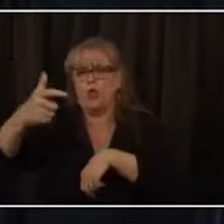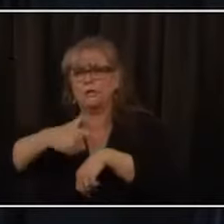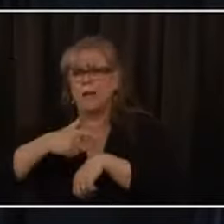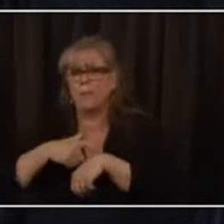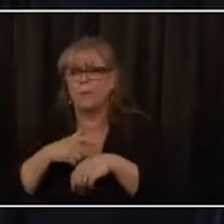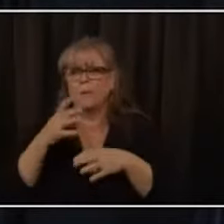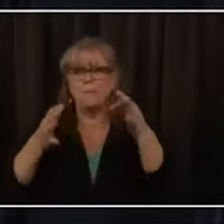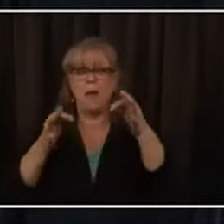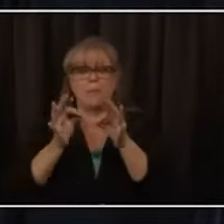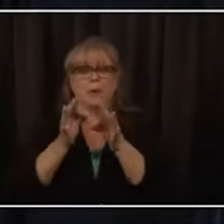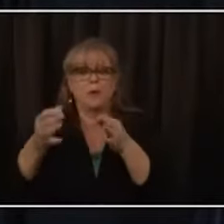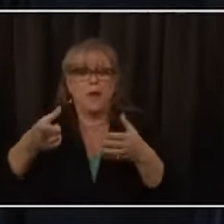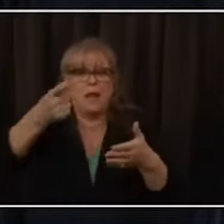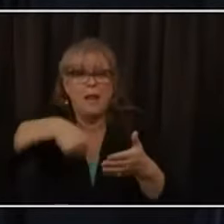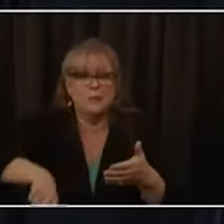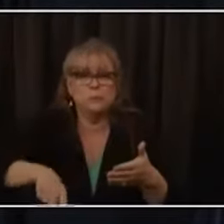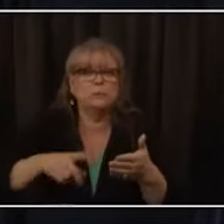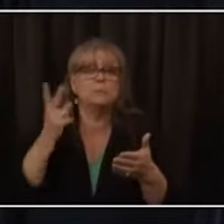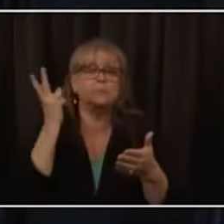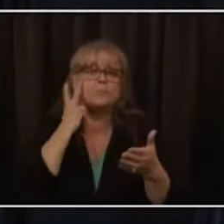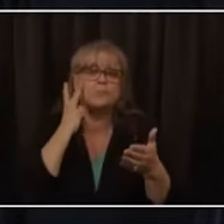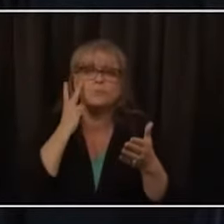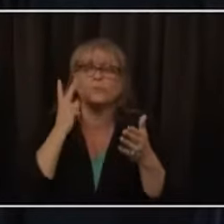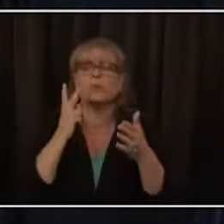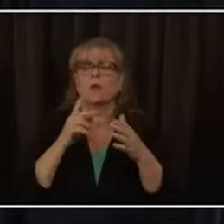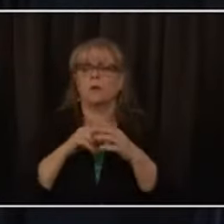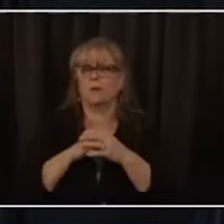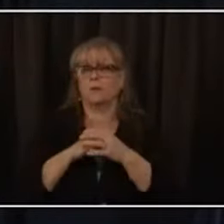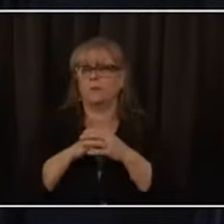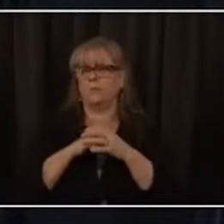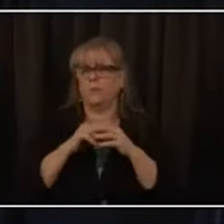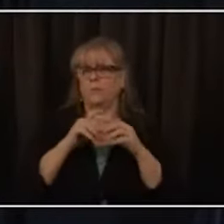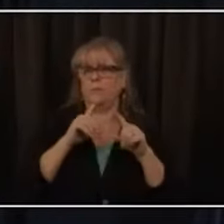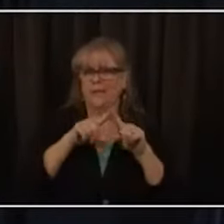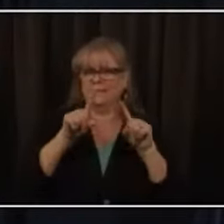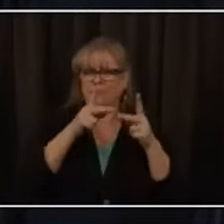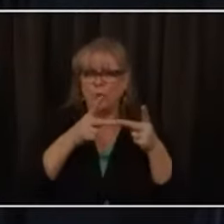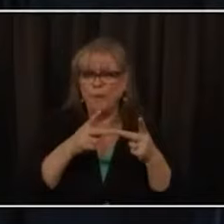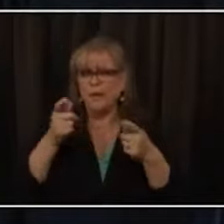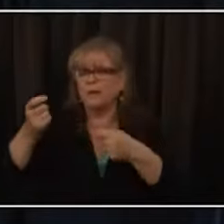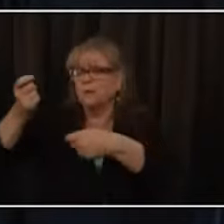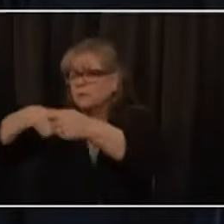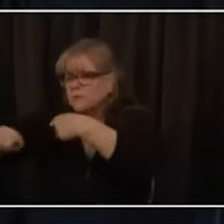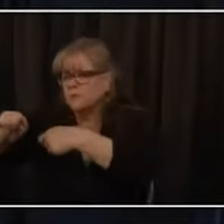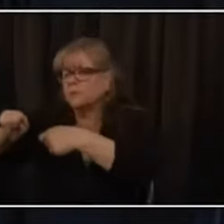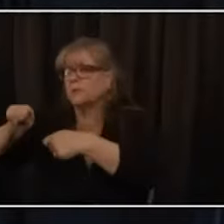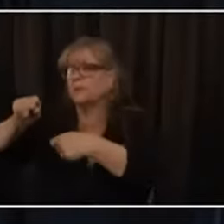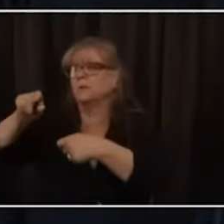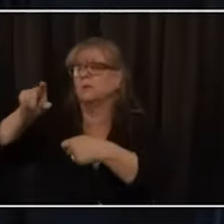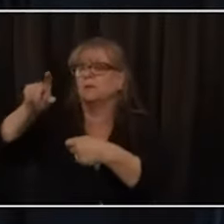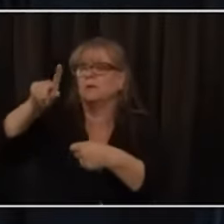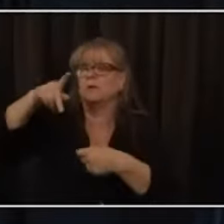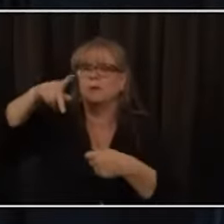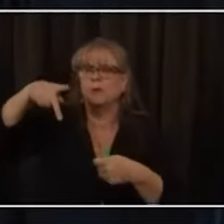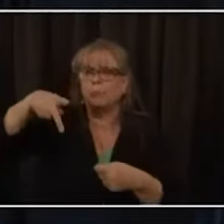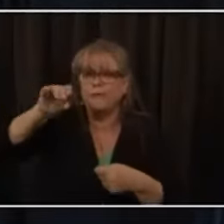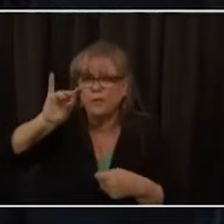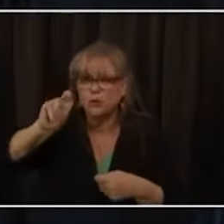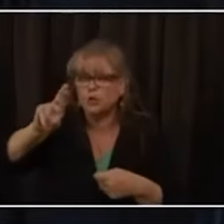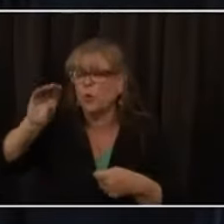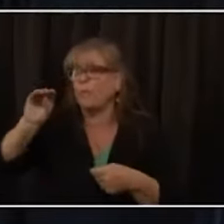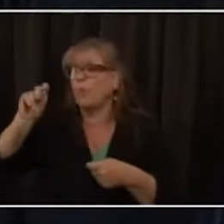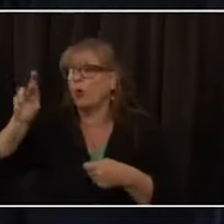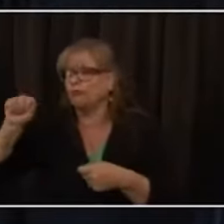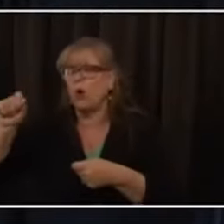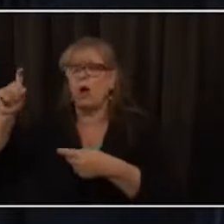say we'll simply cancel. And for others, they will have the opportunity to convert their appointment at the same location into a different vaccine that we are going to